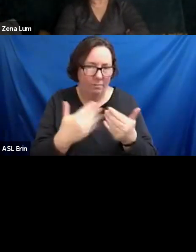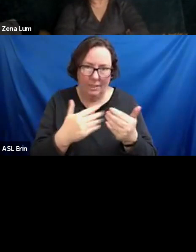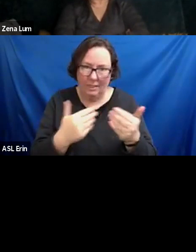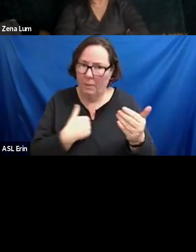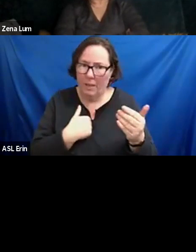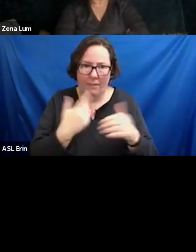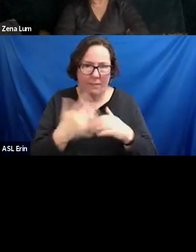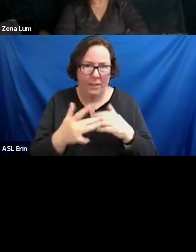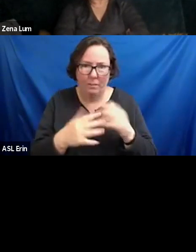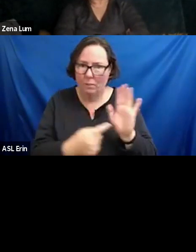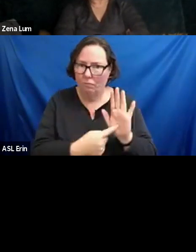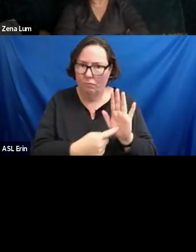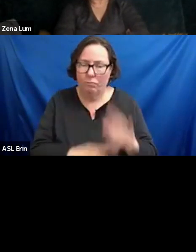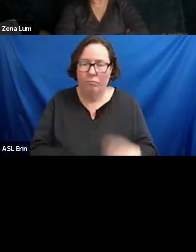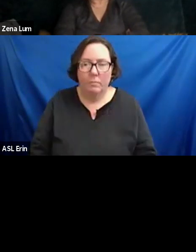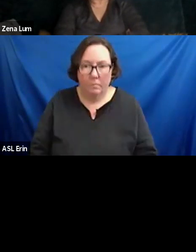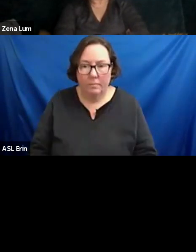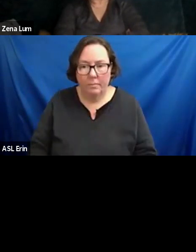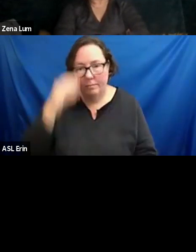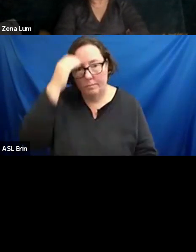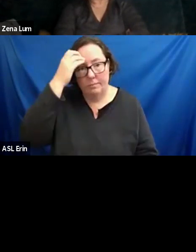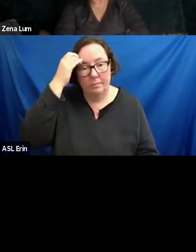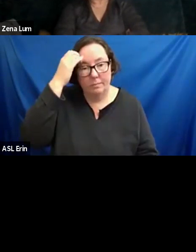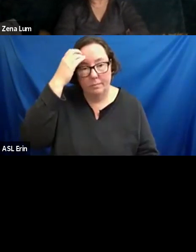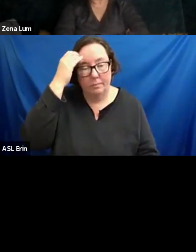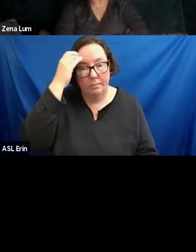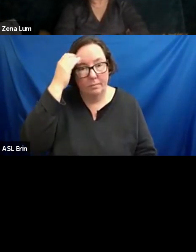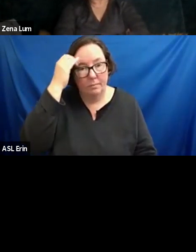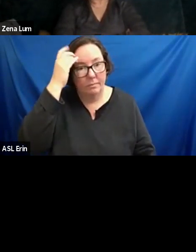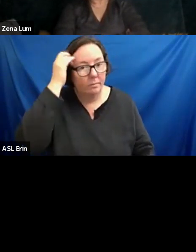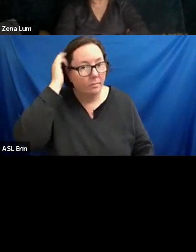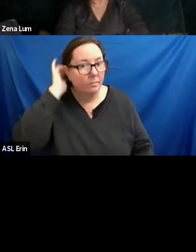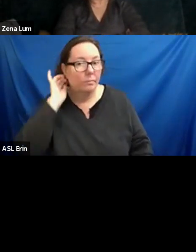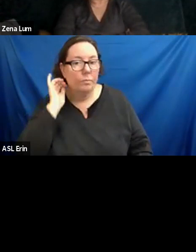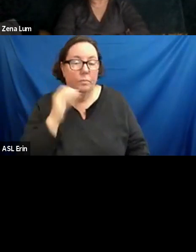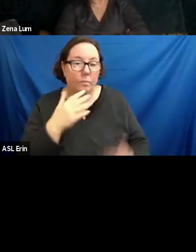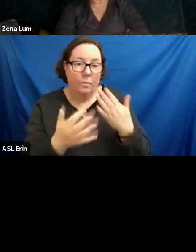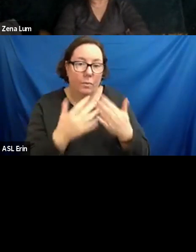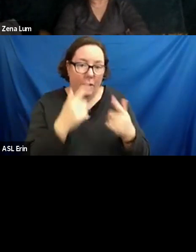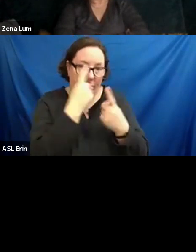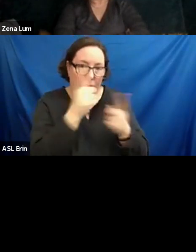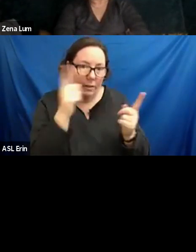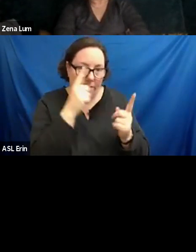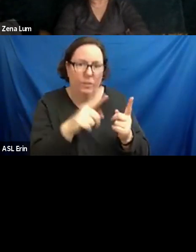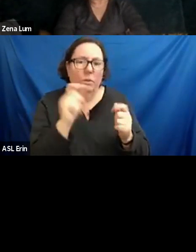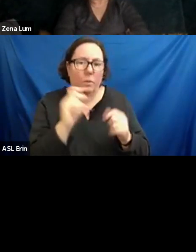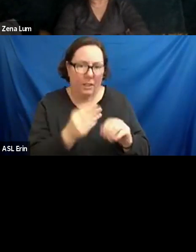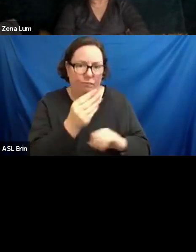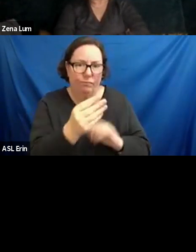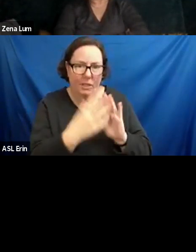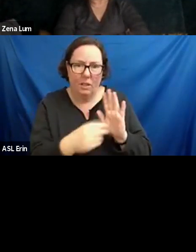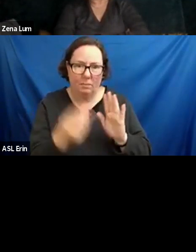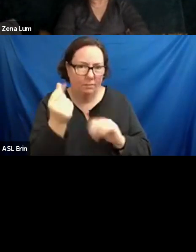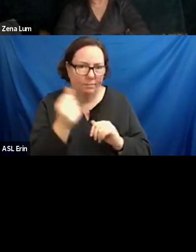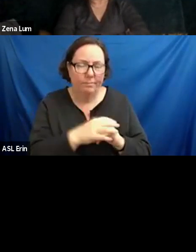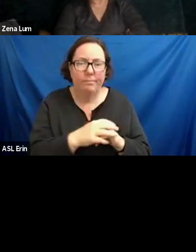it available. Whatever it works out best from your point of view, we can get